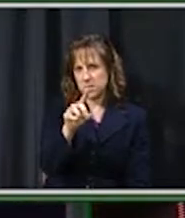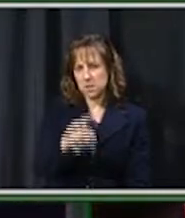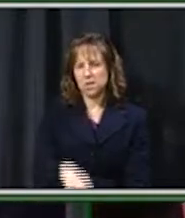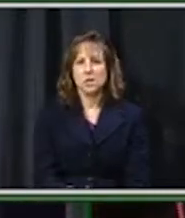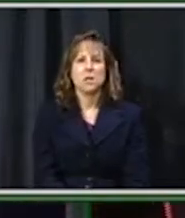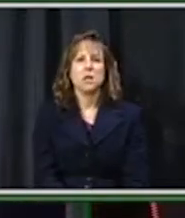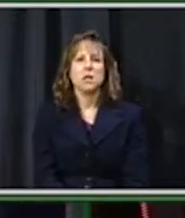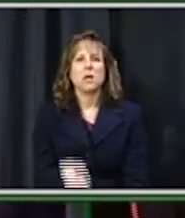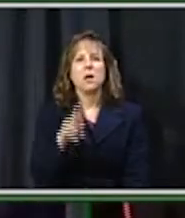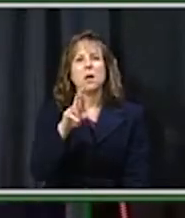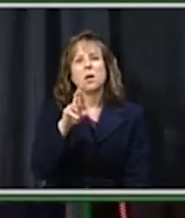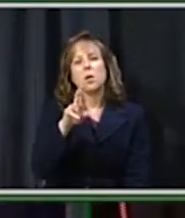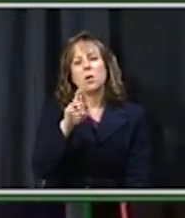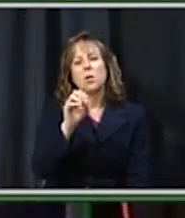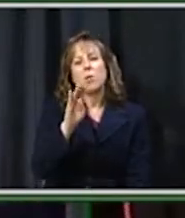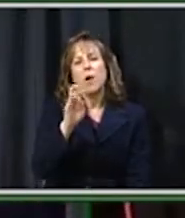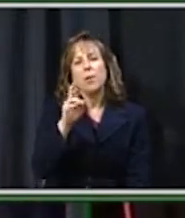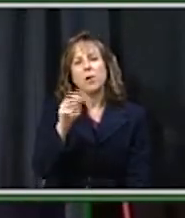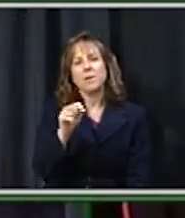Robert Campano.